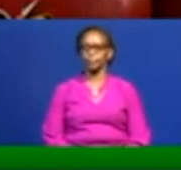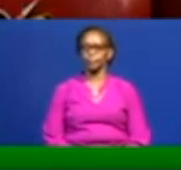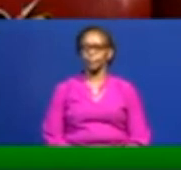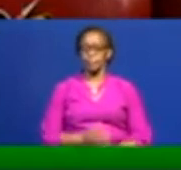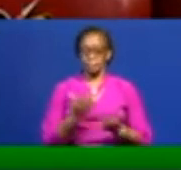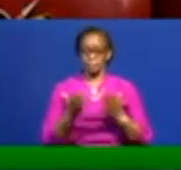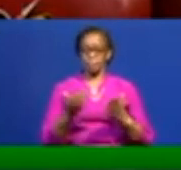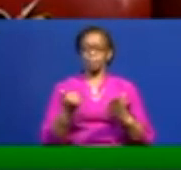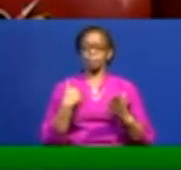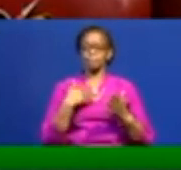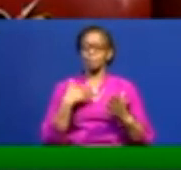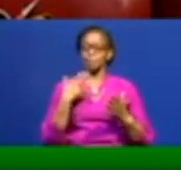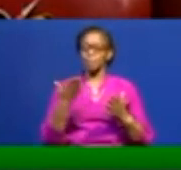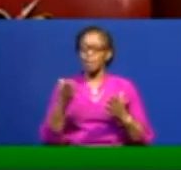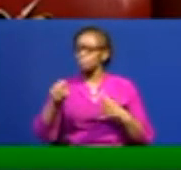And why was that allowed in the first place?